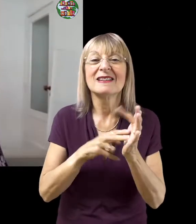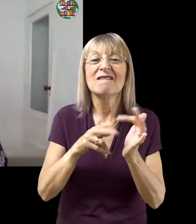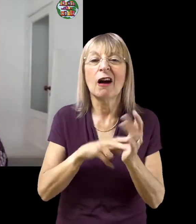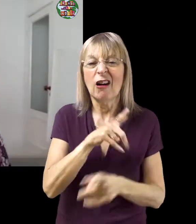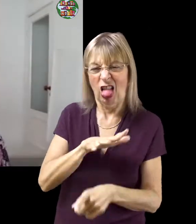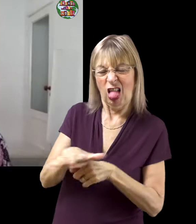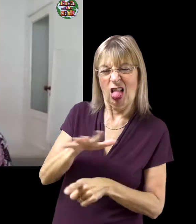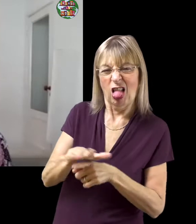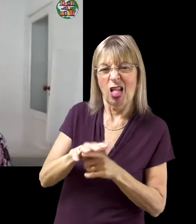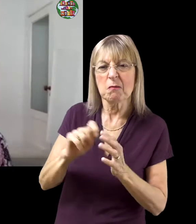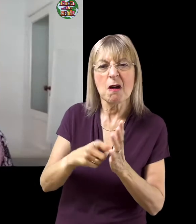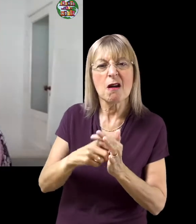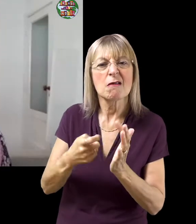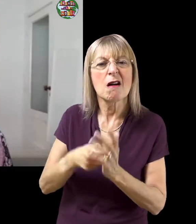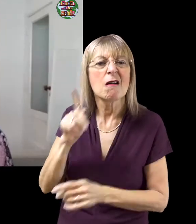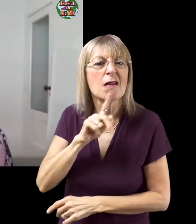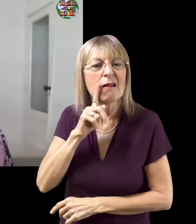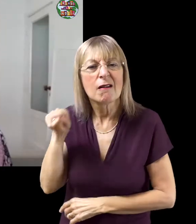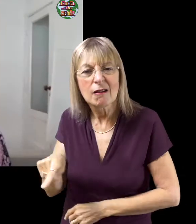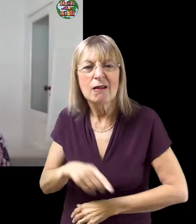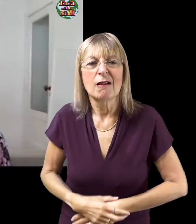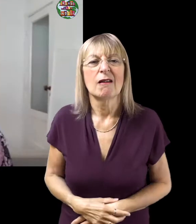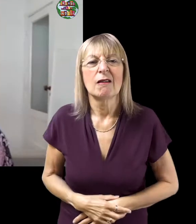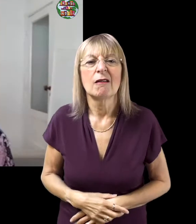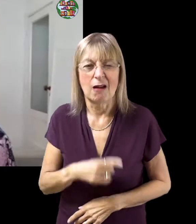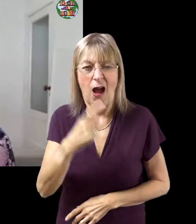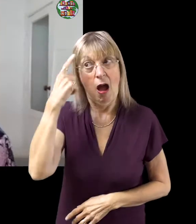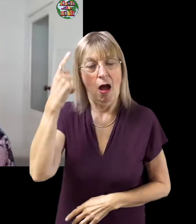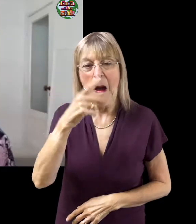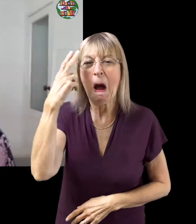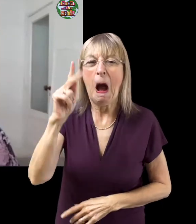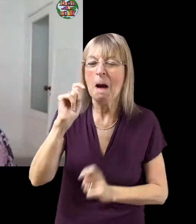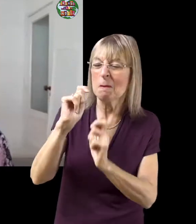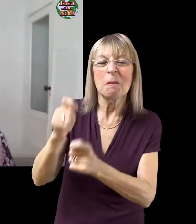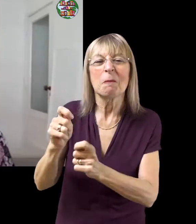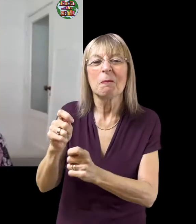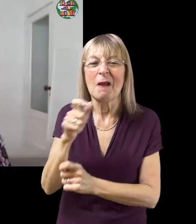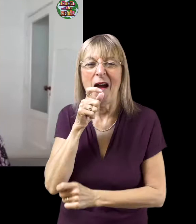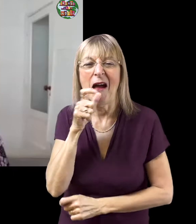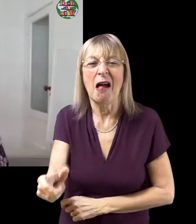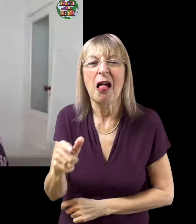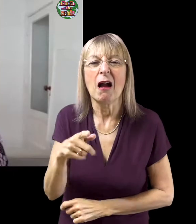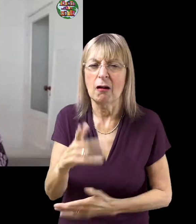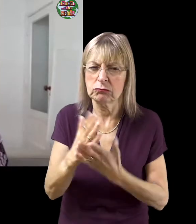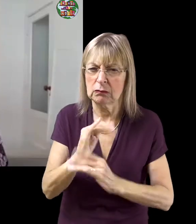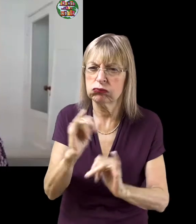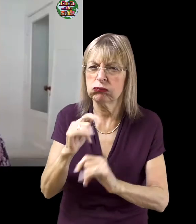goes really wrong because Sven makes fun of her and he comes up with this really cruel